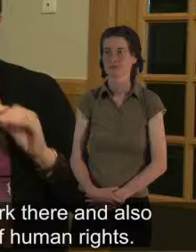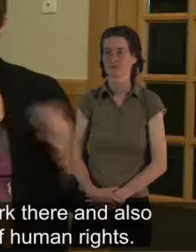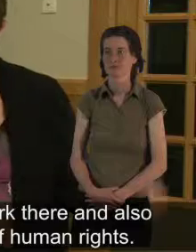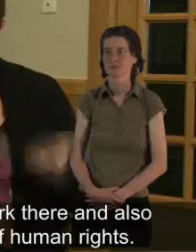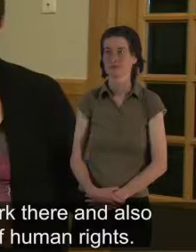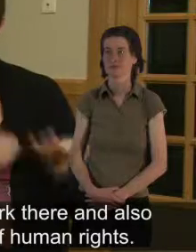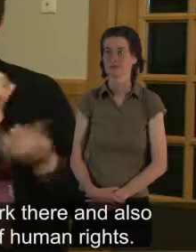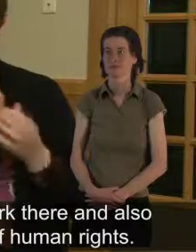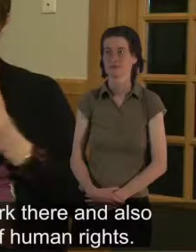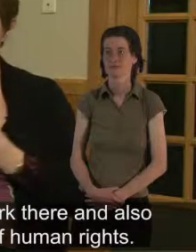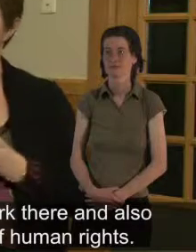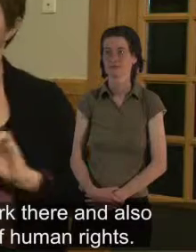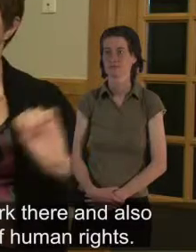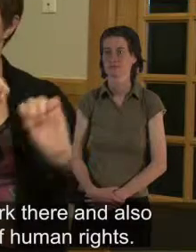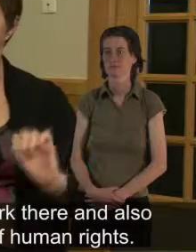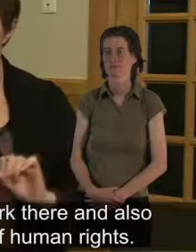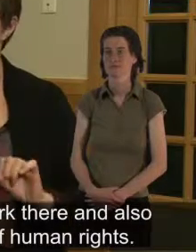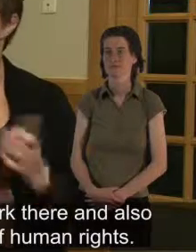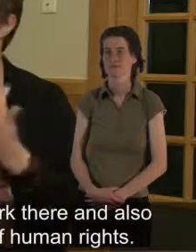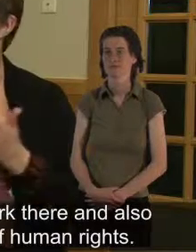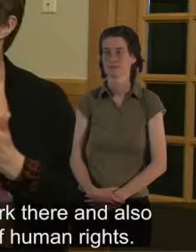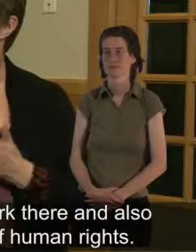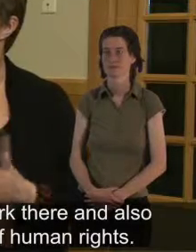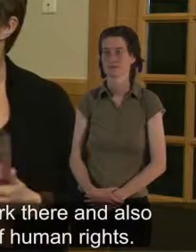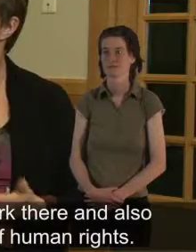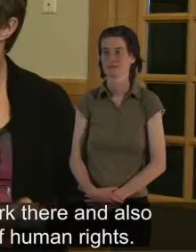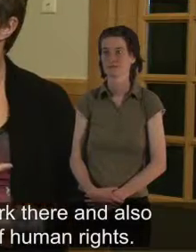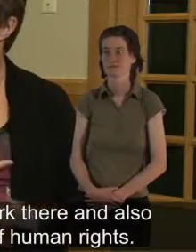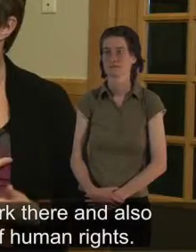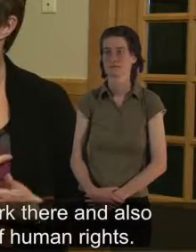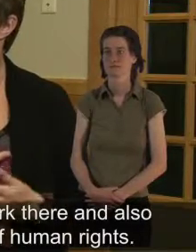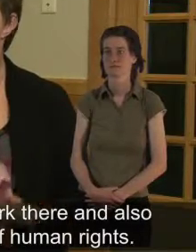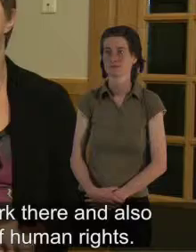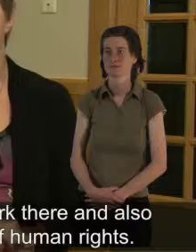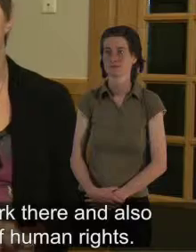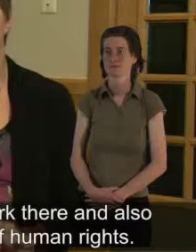some capacity work there, and also build on their own knowledge of human rights.